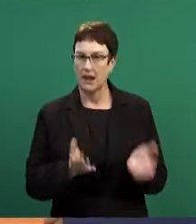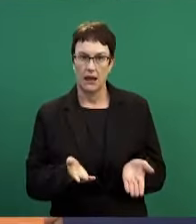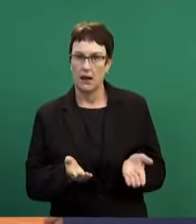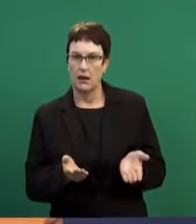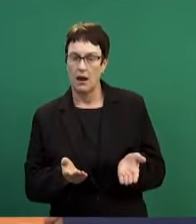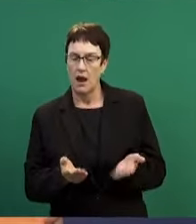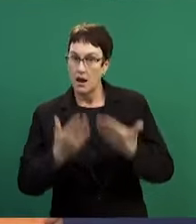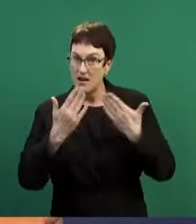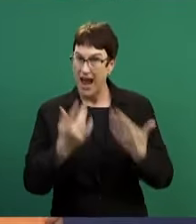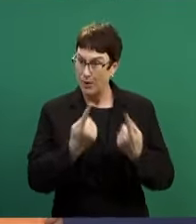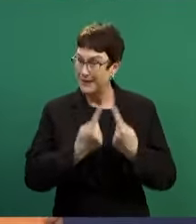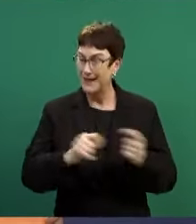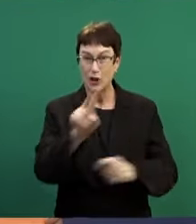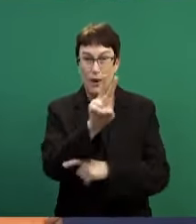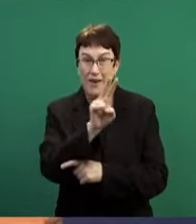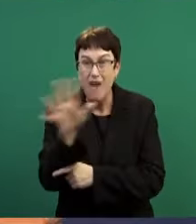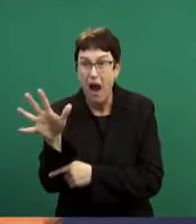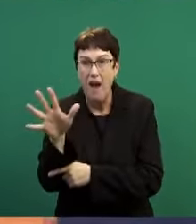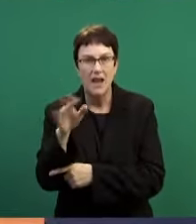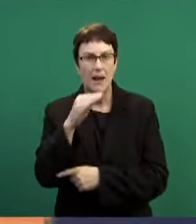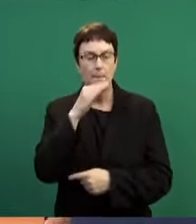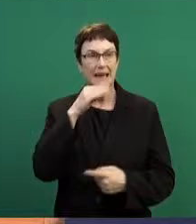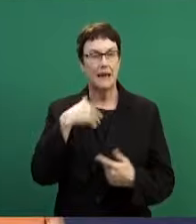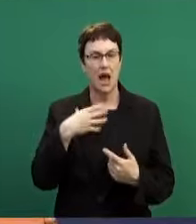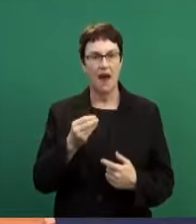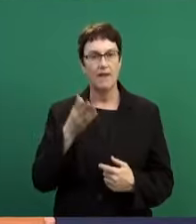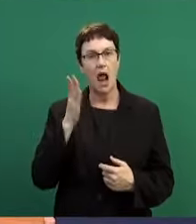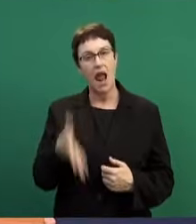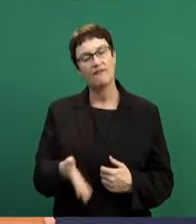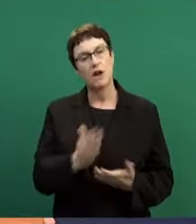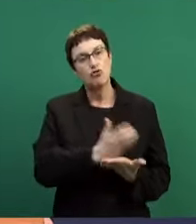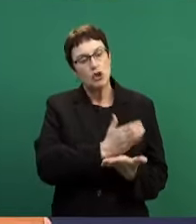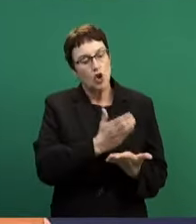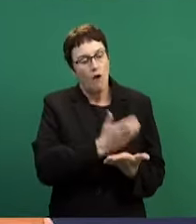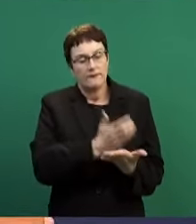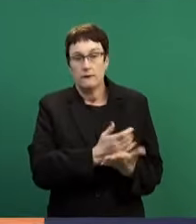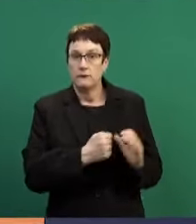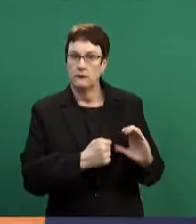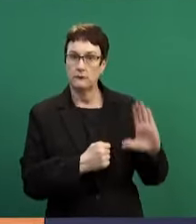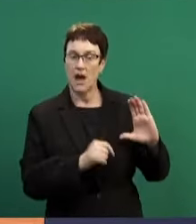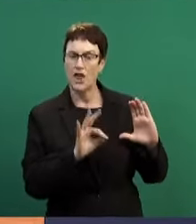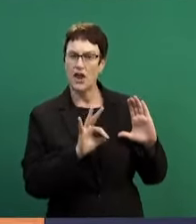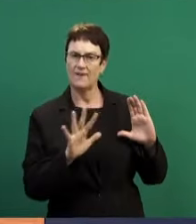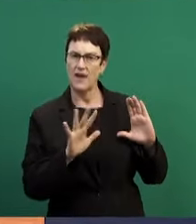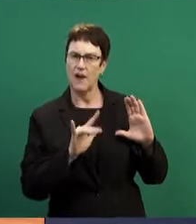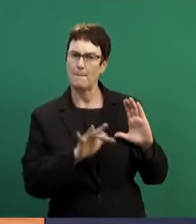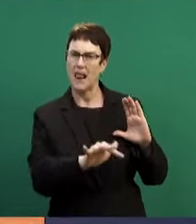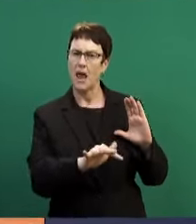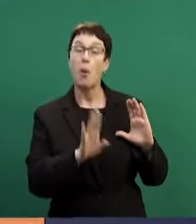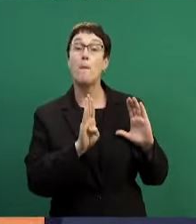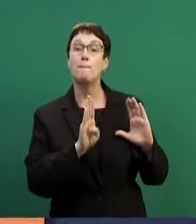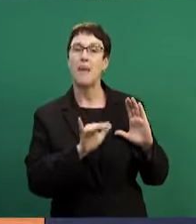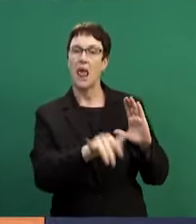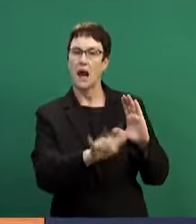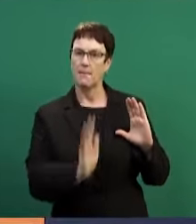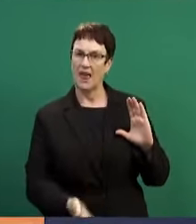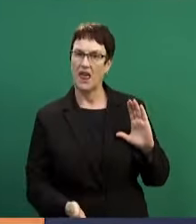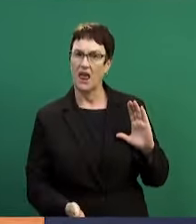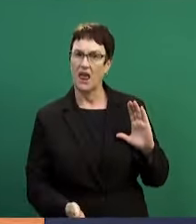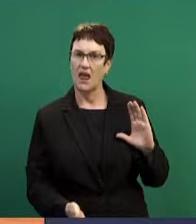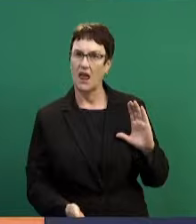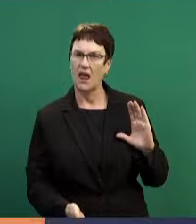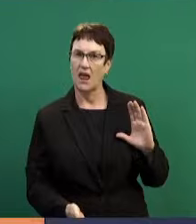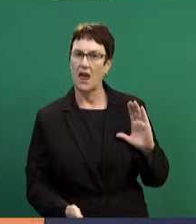now left with $35 billion of reserves. And somebody is going to say,